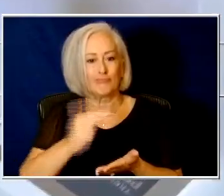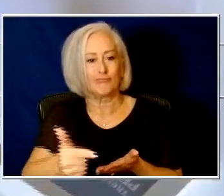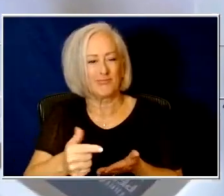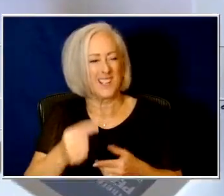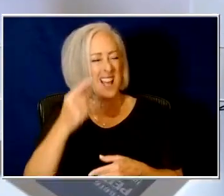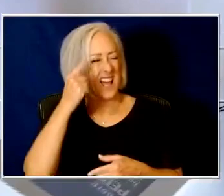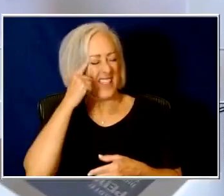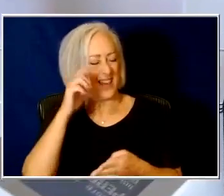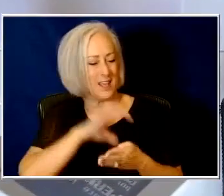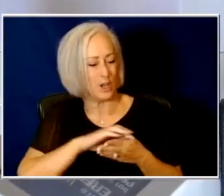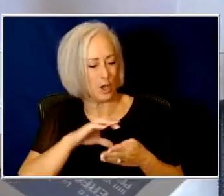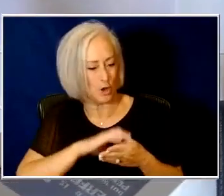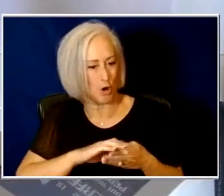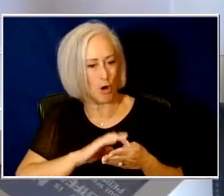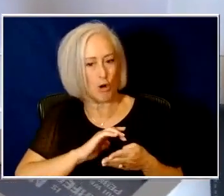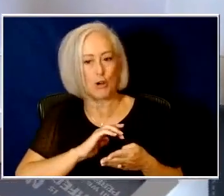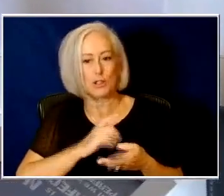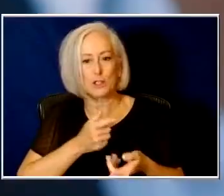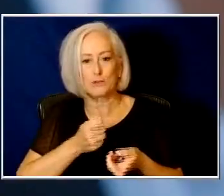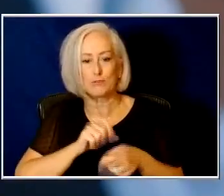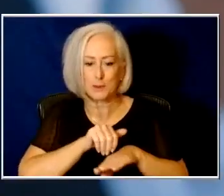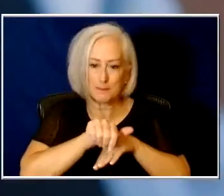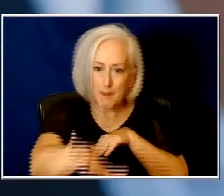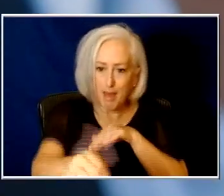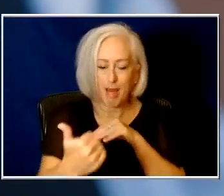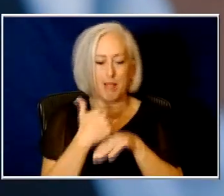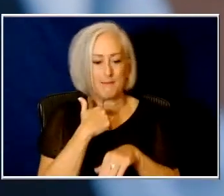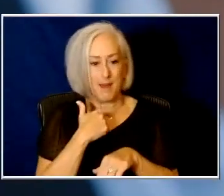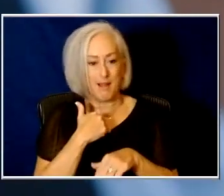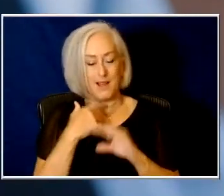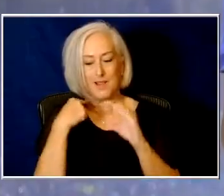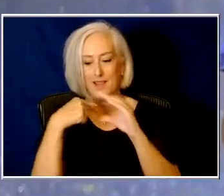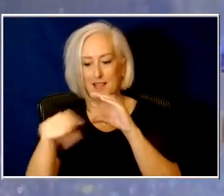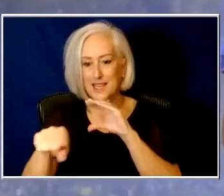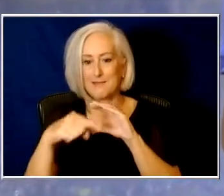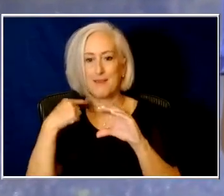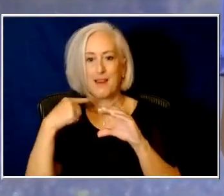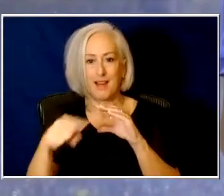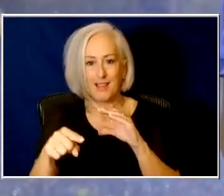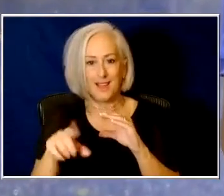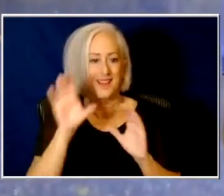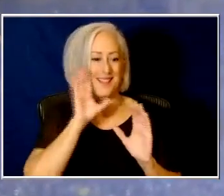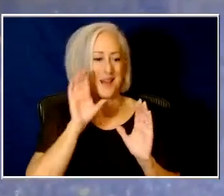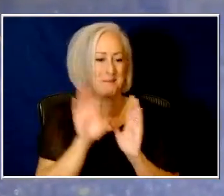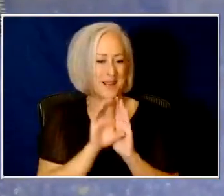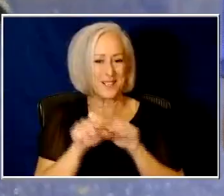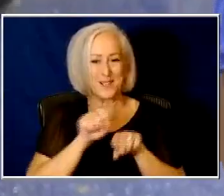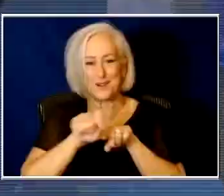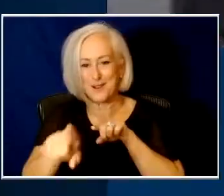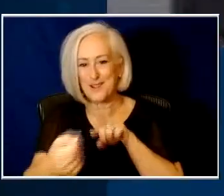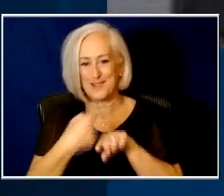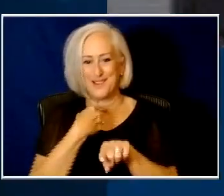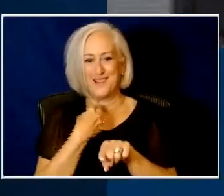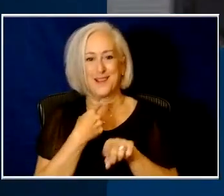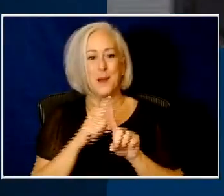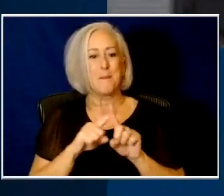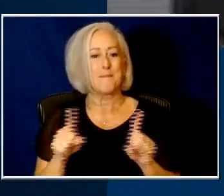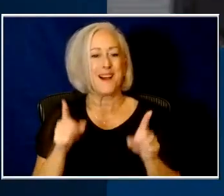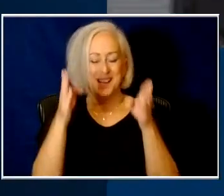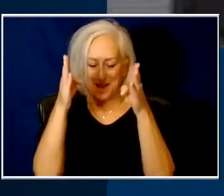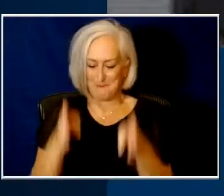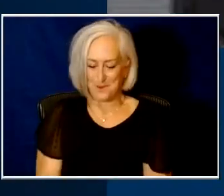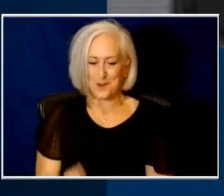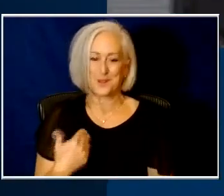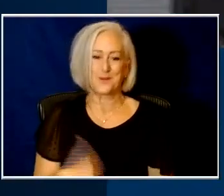to emails, and then we got each other's numbers and we were sending pictures. But nothing beats in person. Really kind of